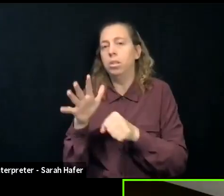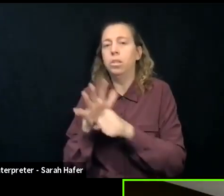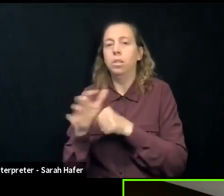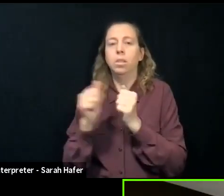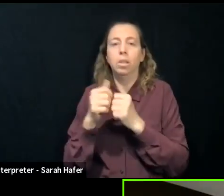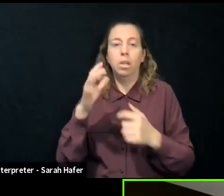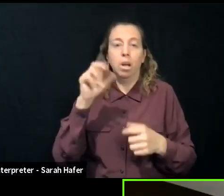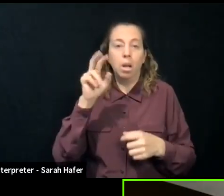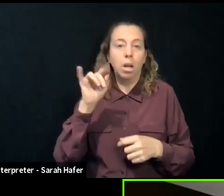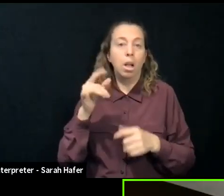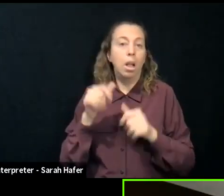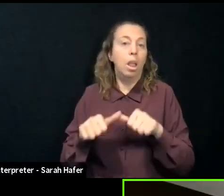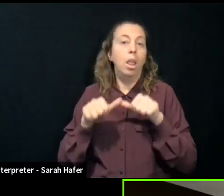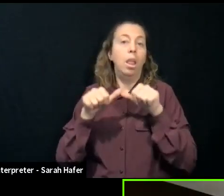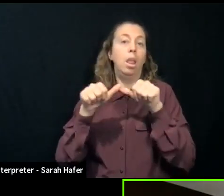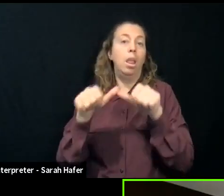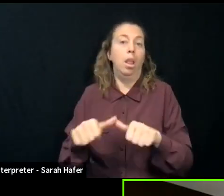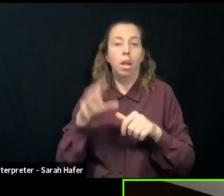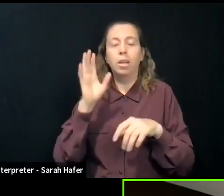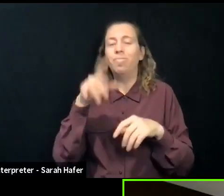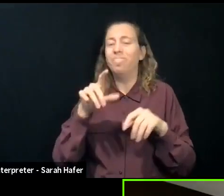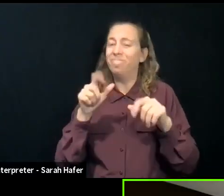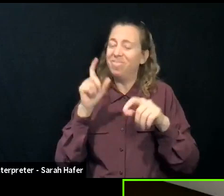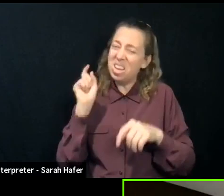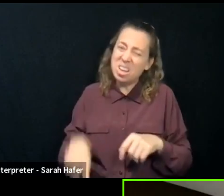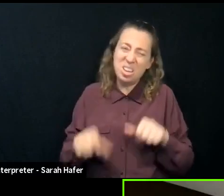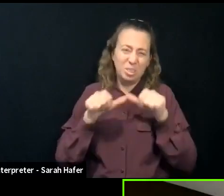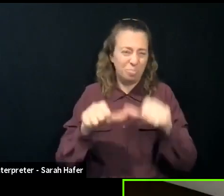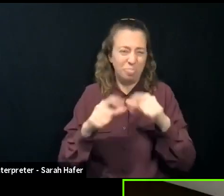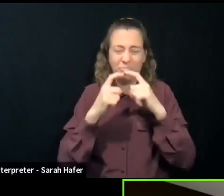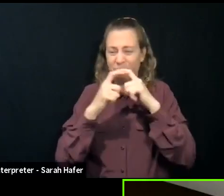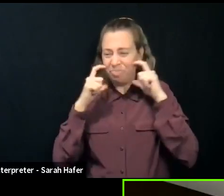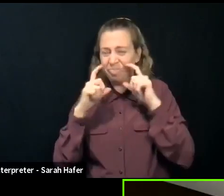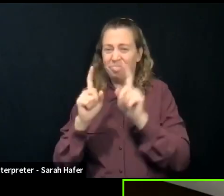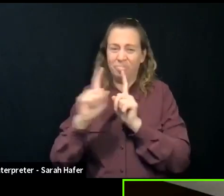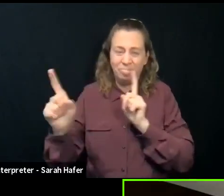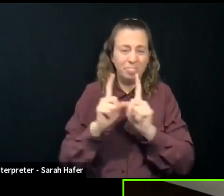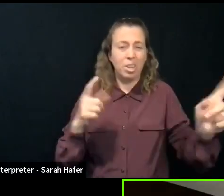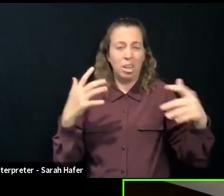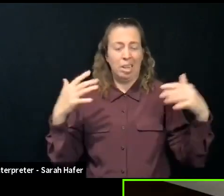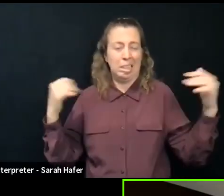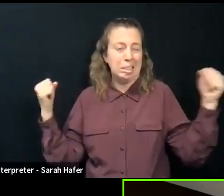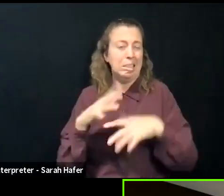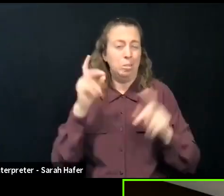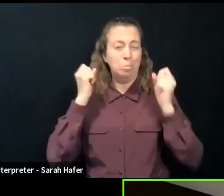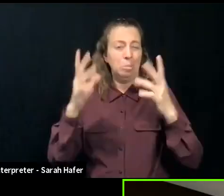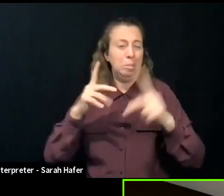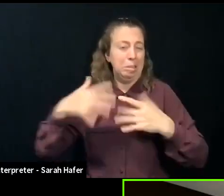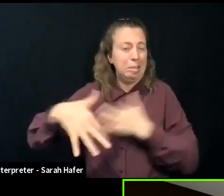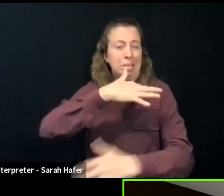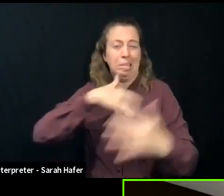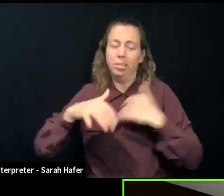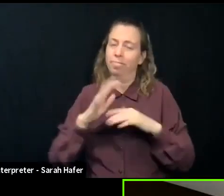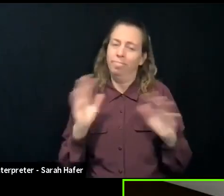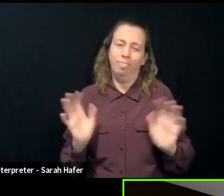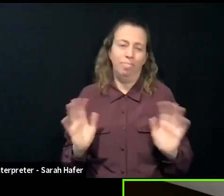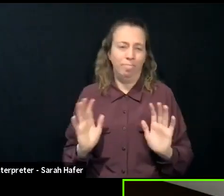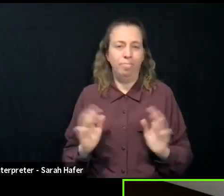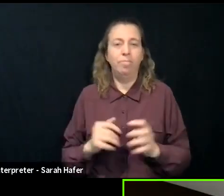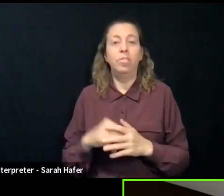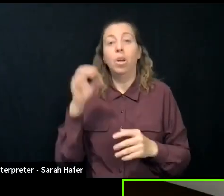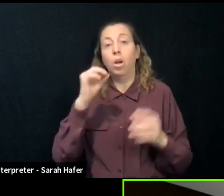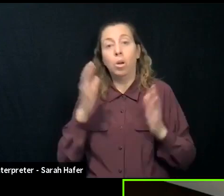coverings, to physically distance, and to avoid social gatherings. As more Oregonians get vaccinated, things